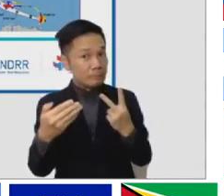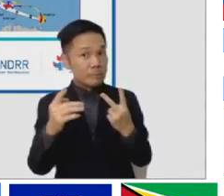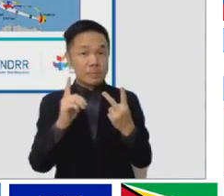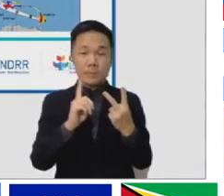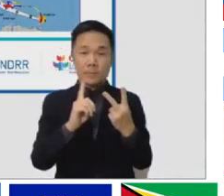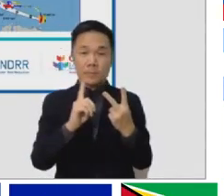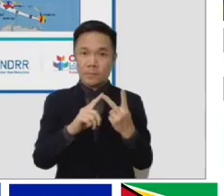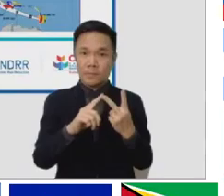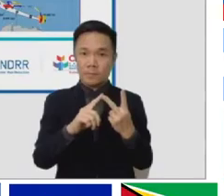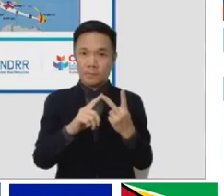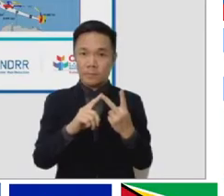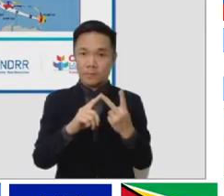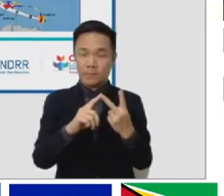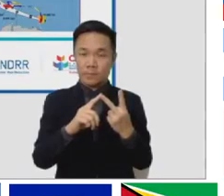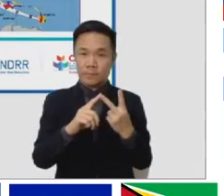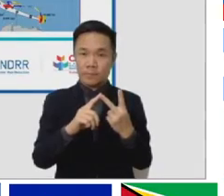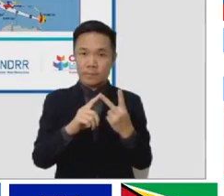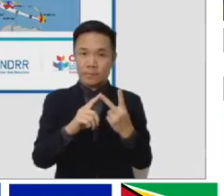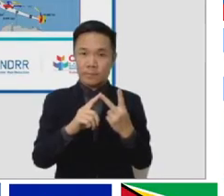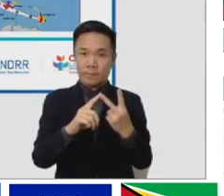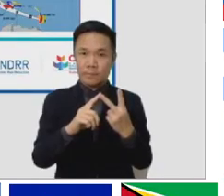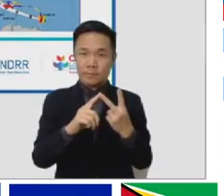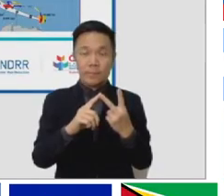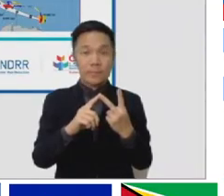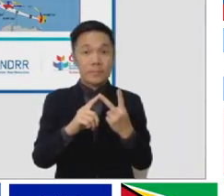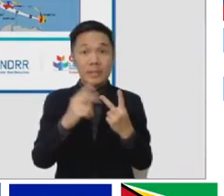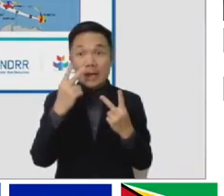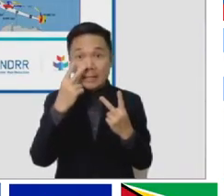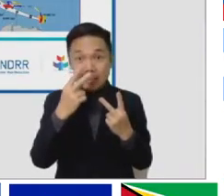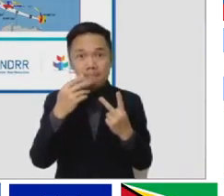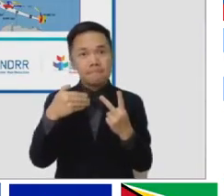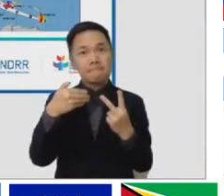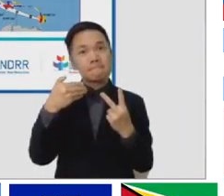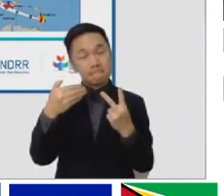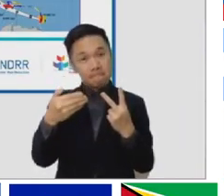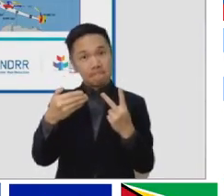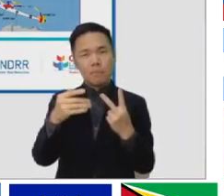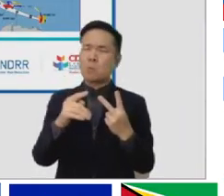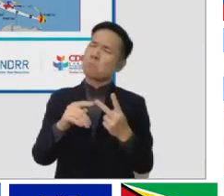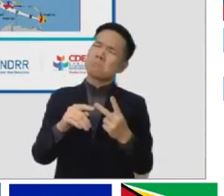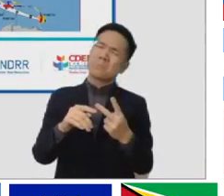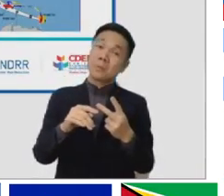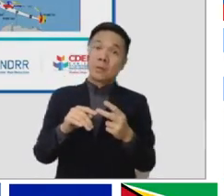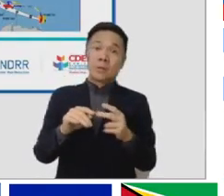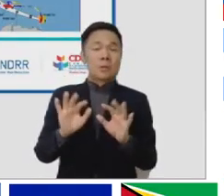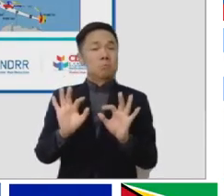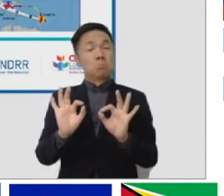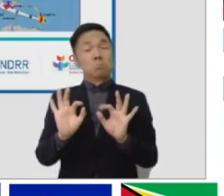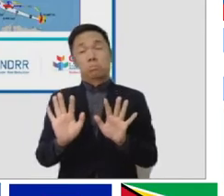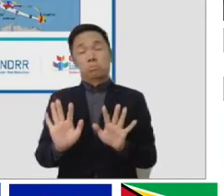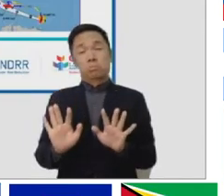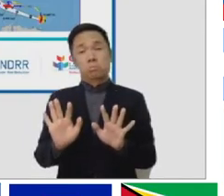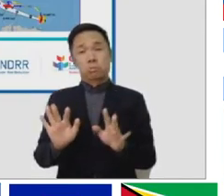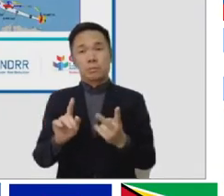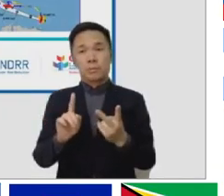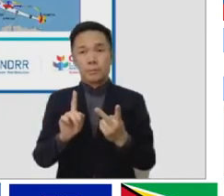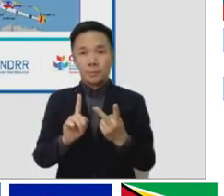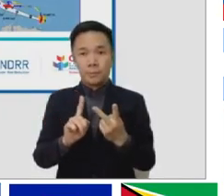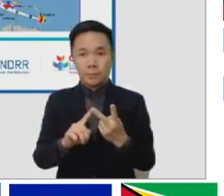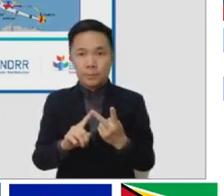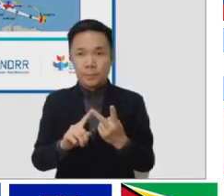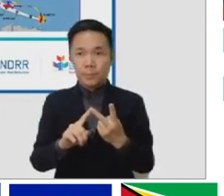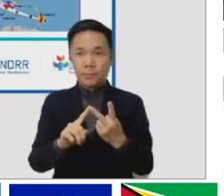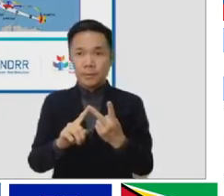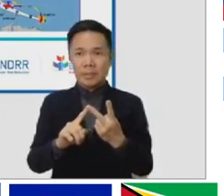dengue. And I'm doing this. So we said, okay, it's a double whammy. We have dengue. And in the case of the